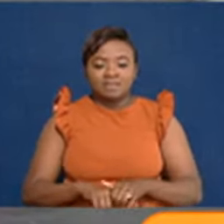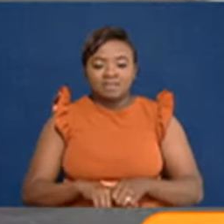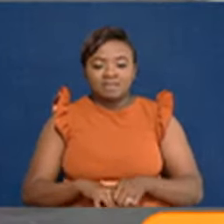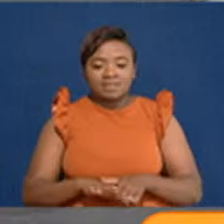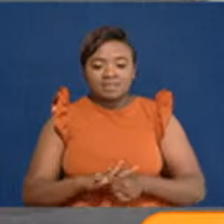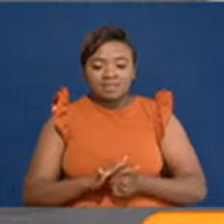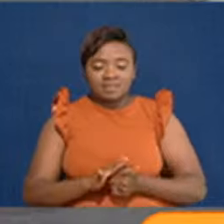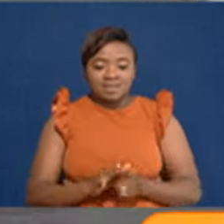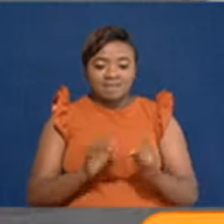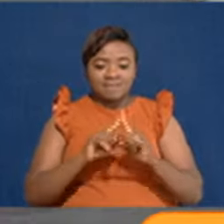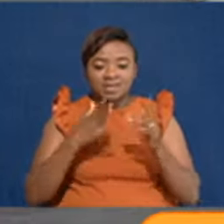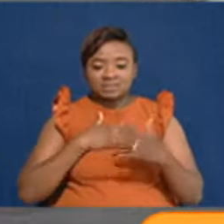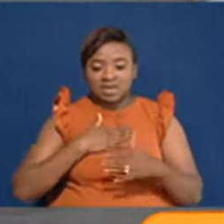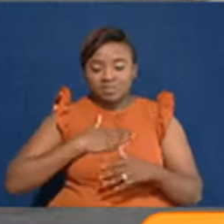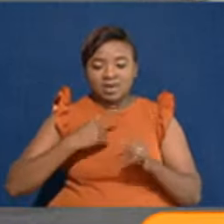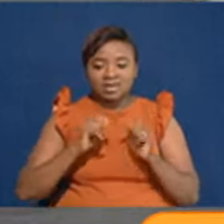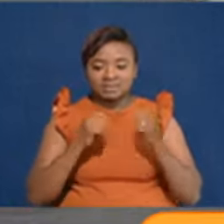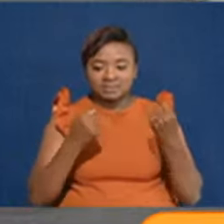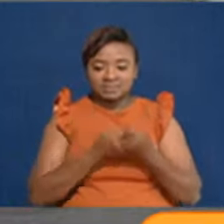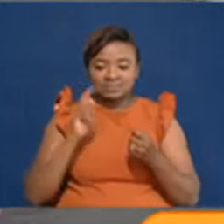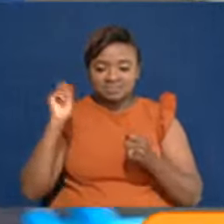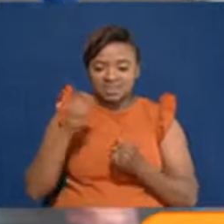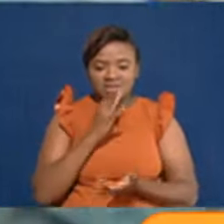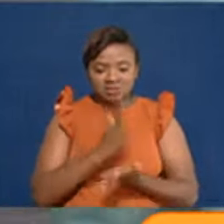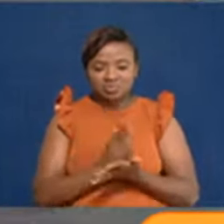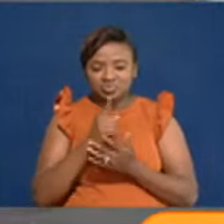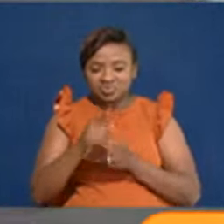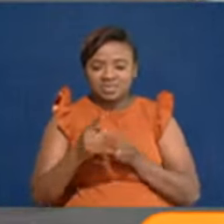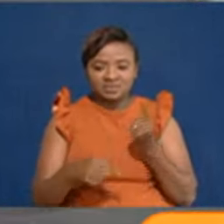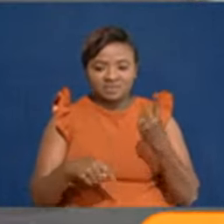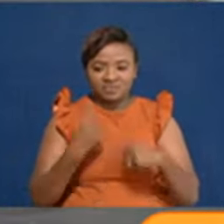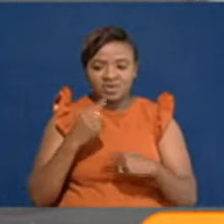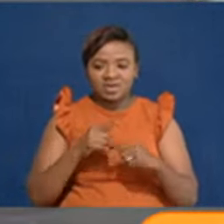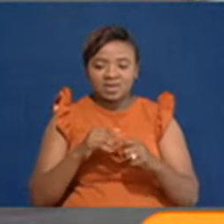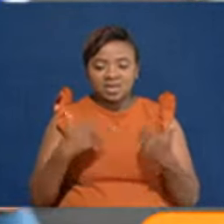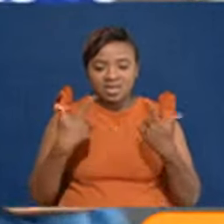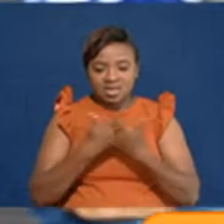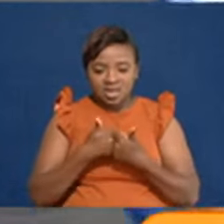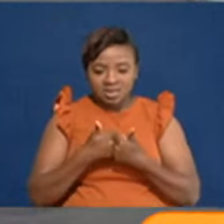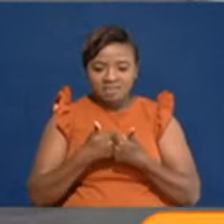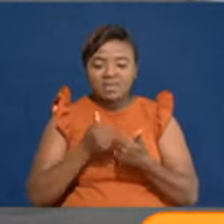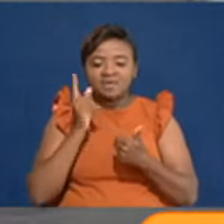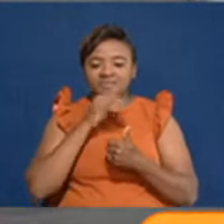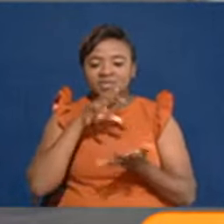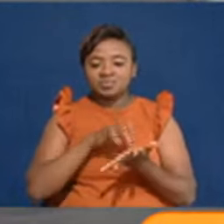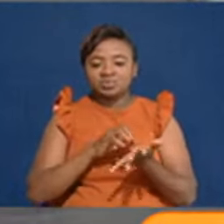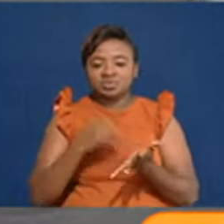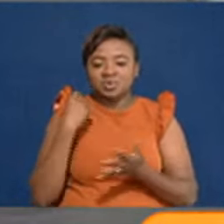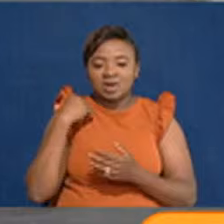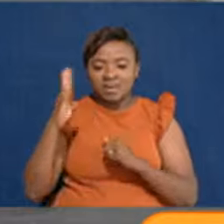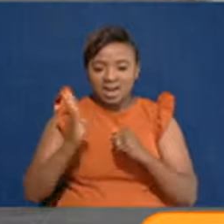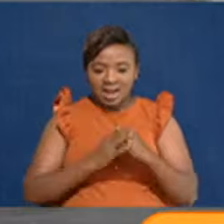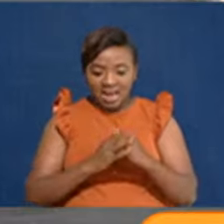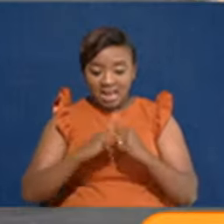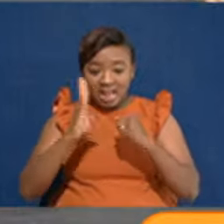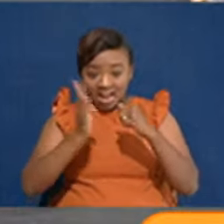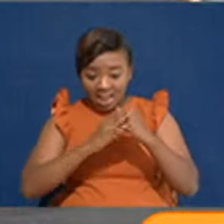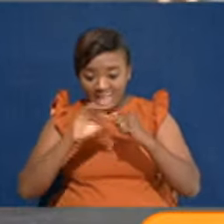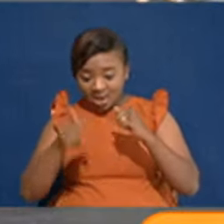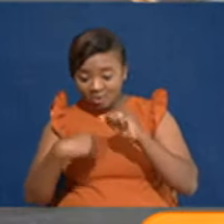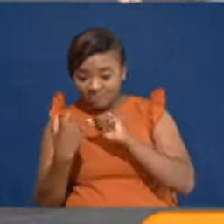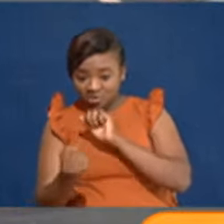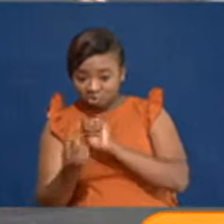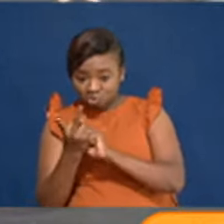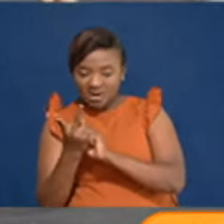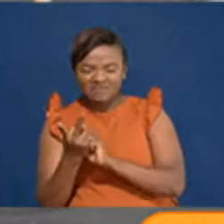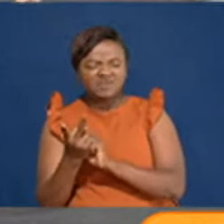Kenya Sevens team, have done as proud. At least they've won another game. They have finished ninth. Ninth out of 12 teams that qualified for the